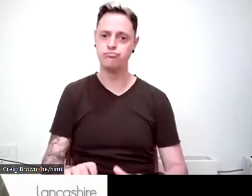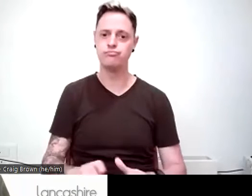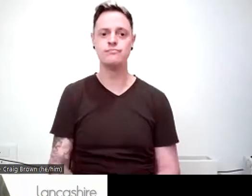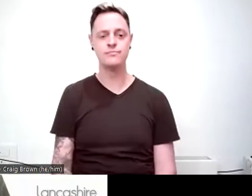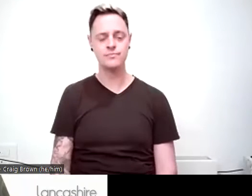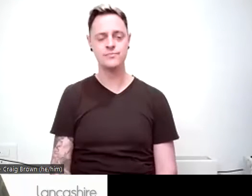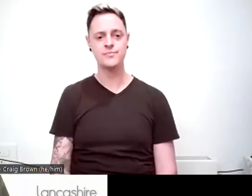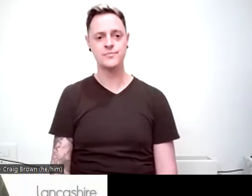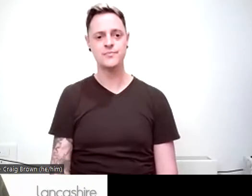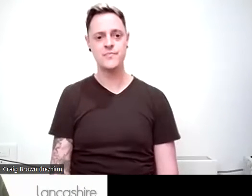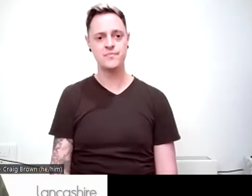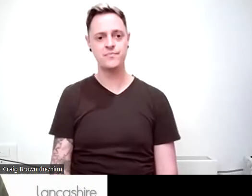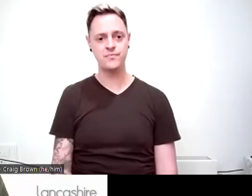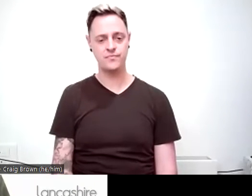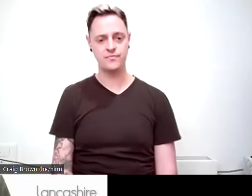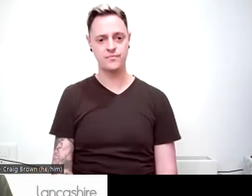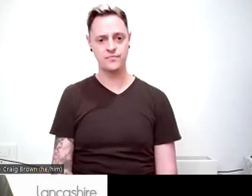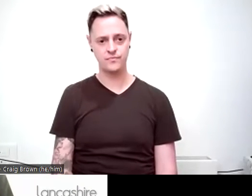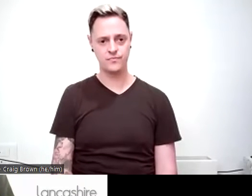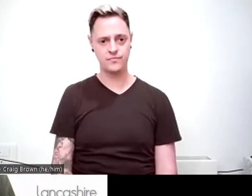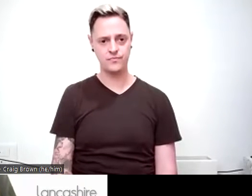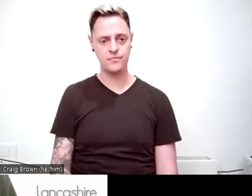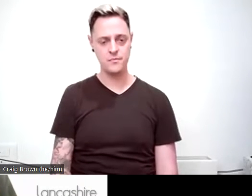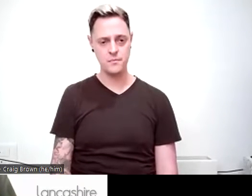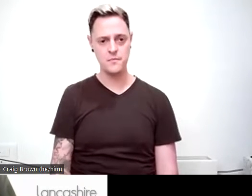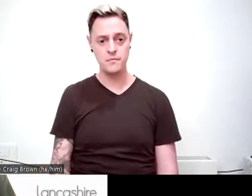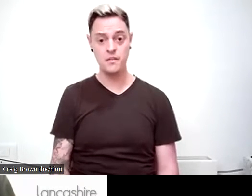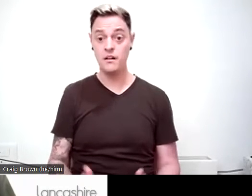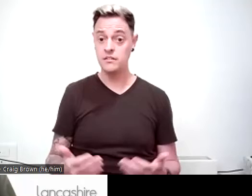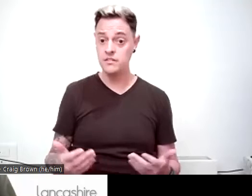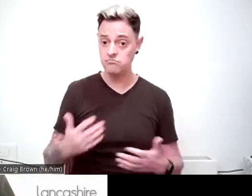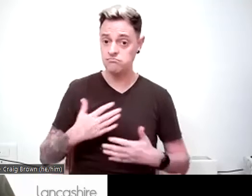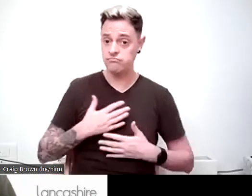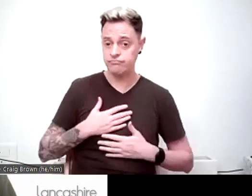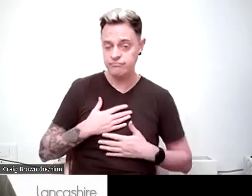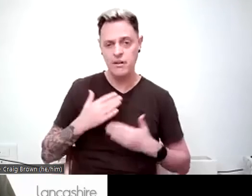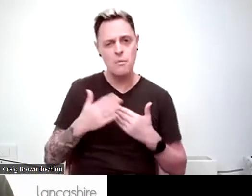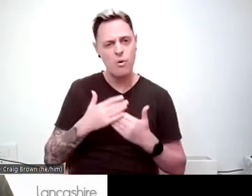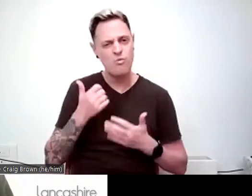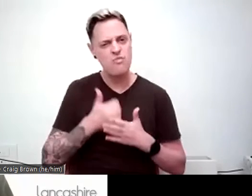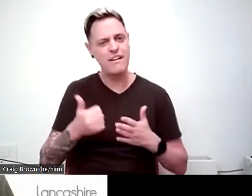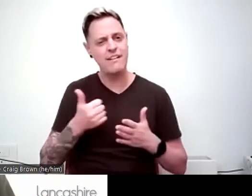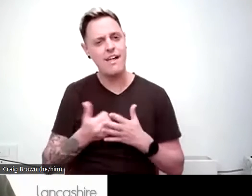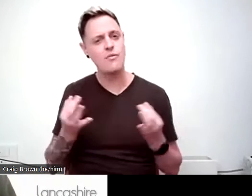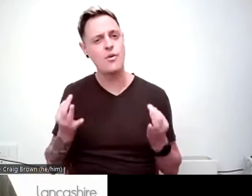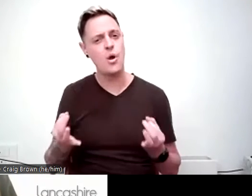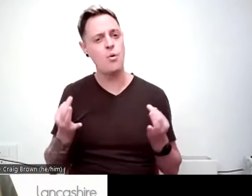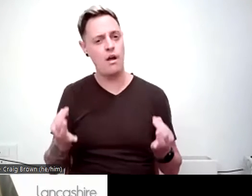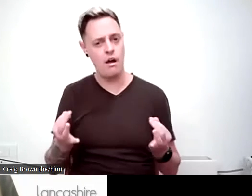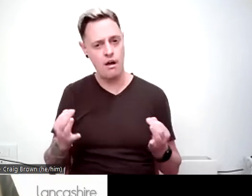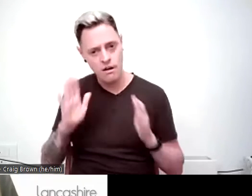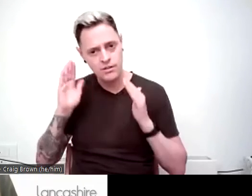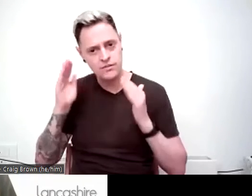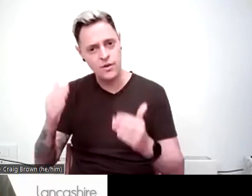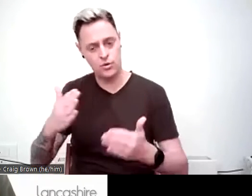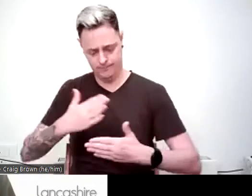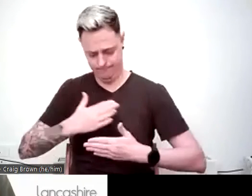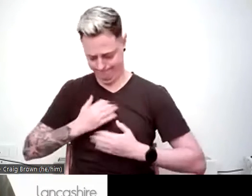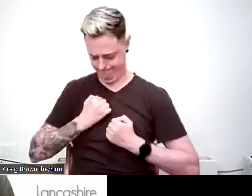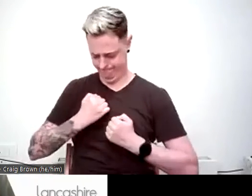I feel like the more I use yoga to take time to connect to me, to connect to my true self,